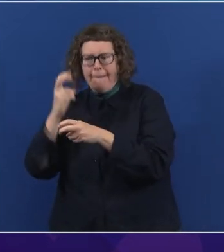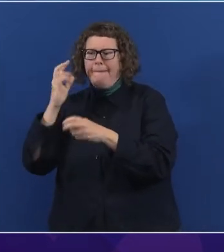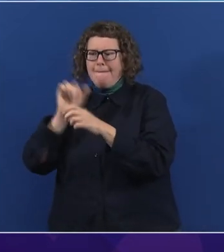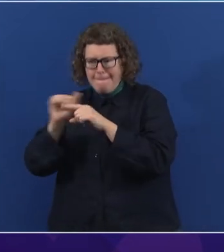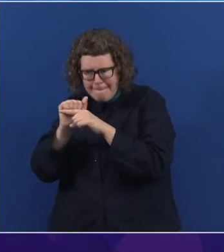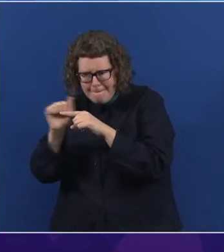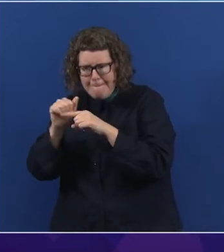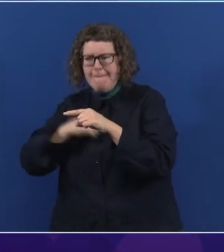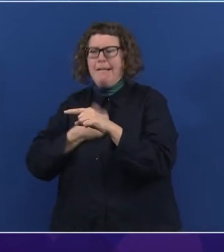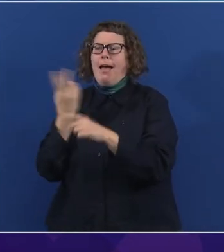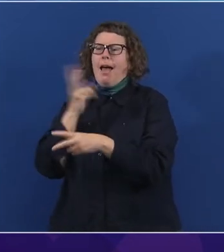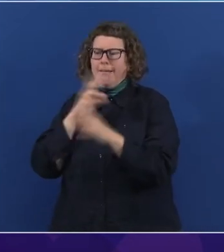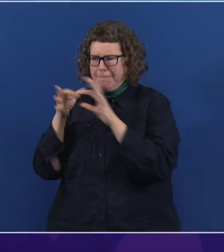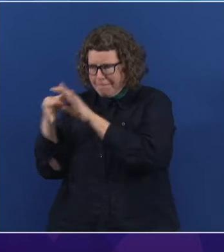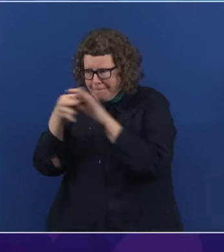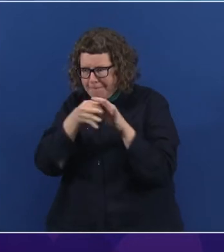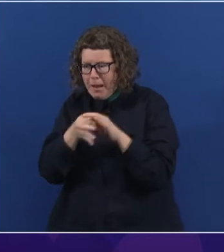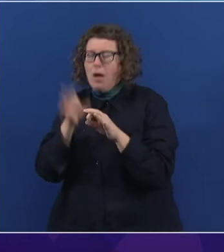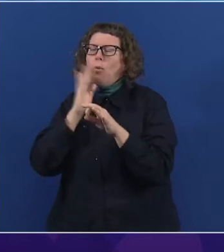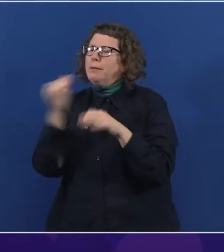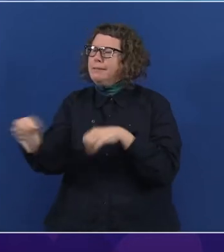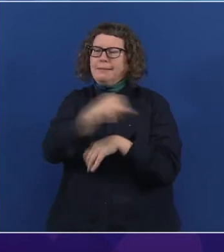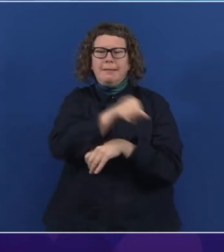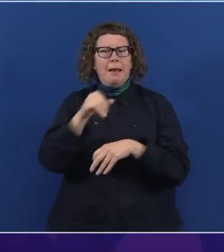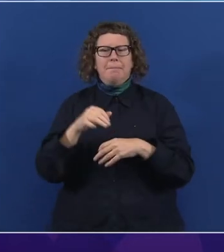as important as those technical skills.